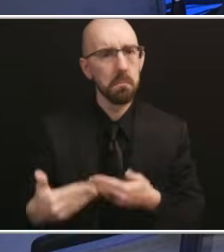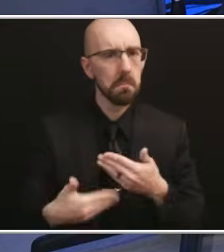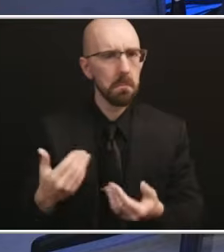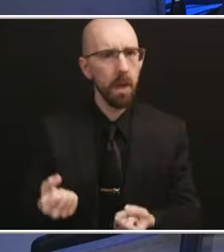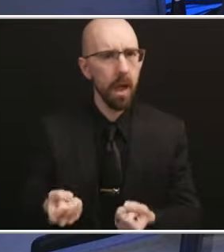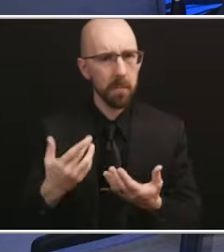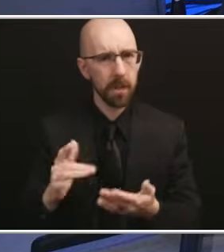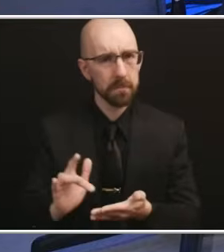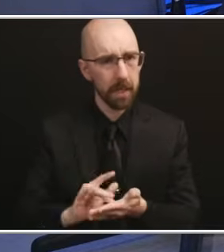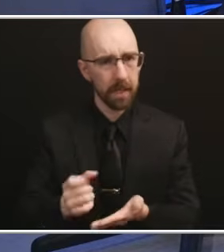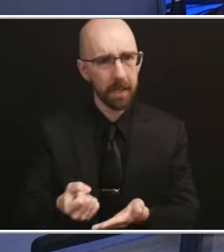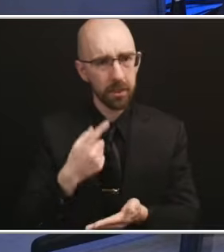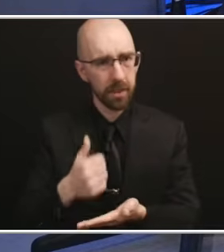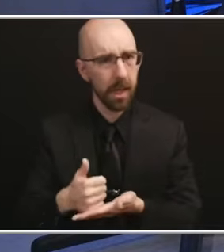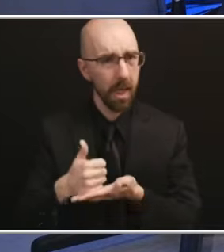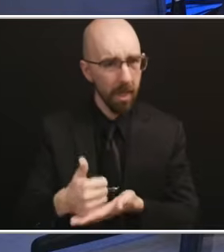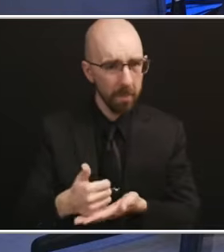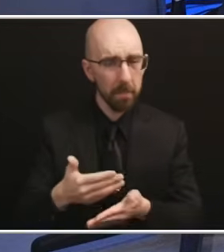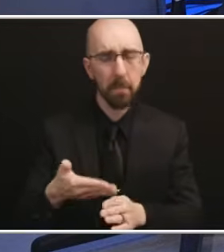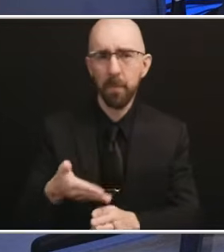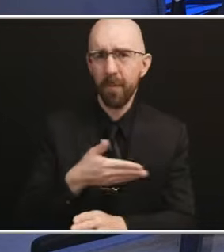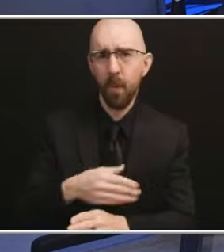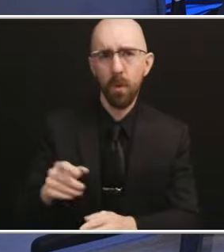medication help with before the transplant?